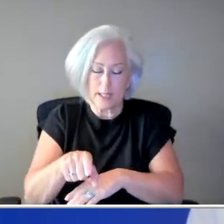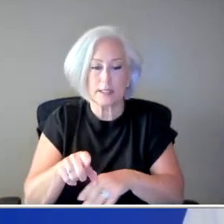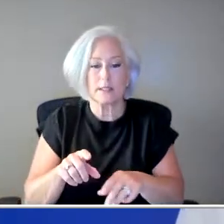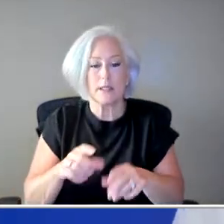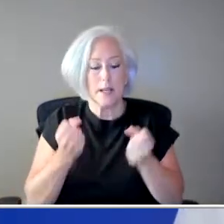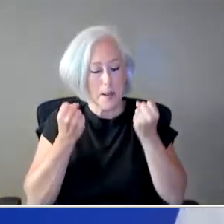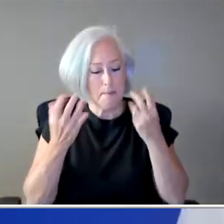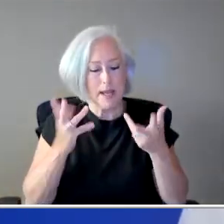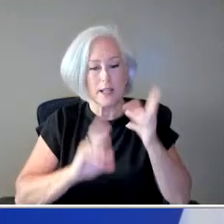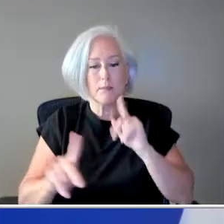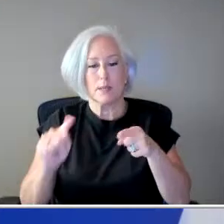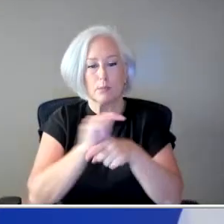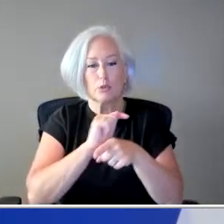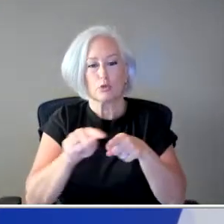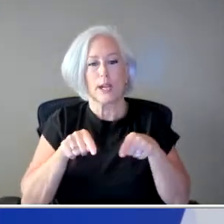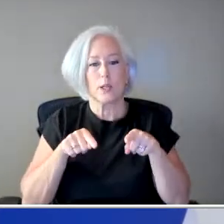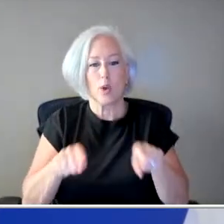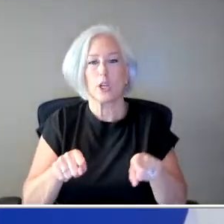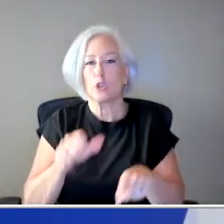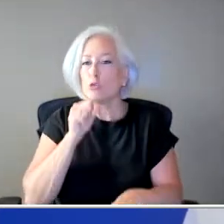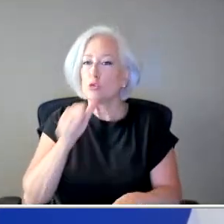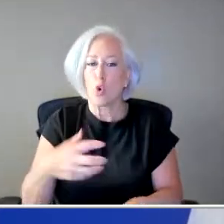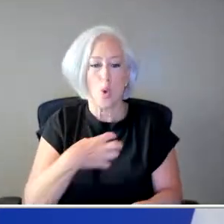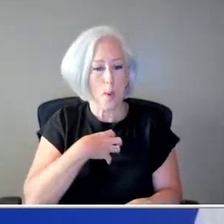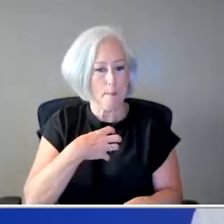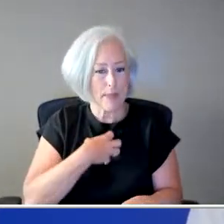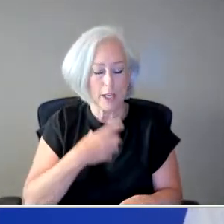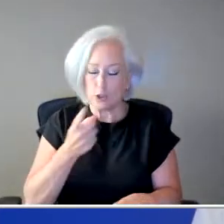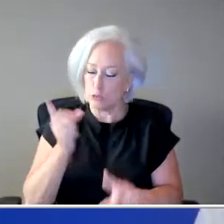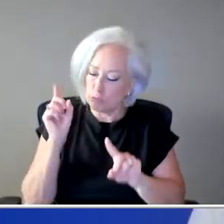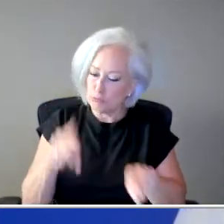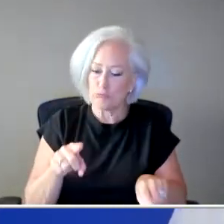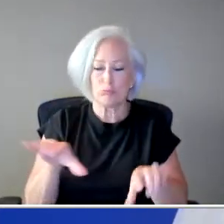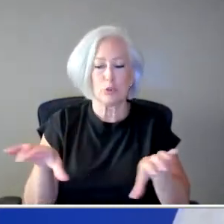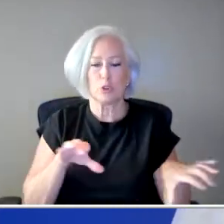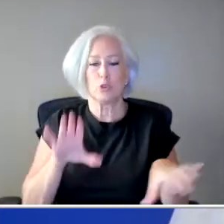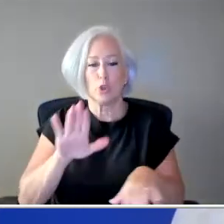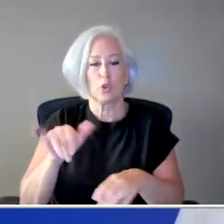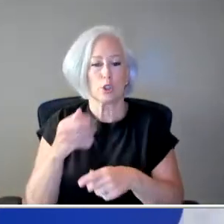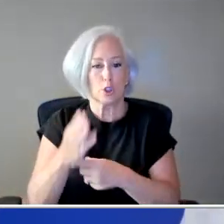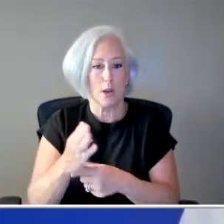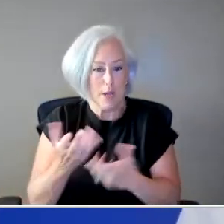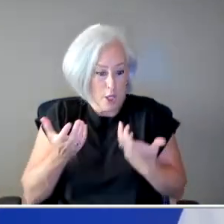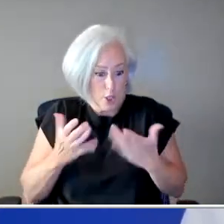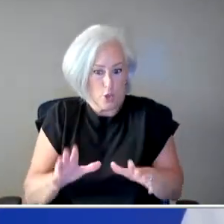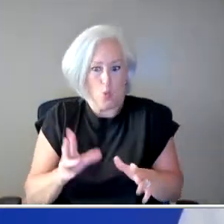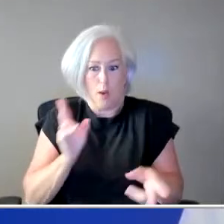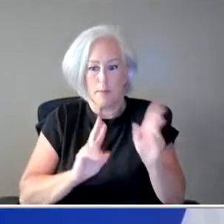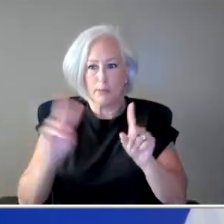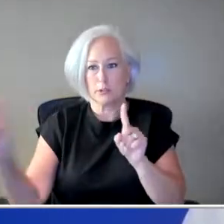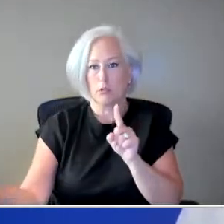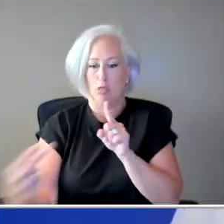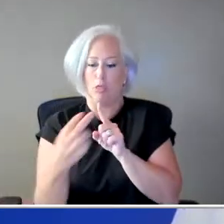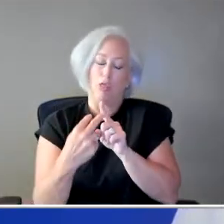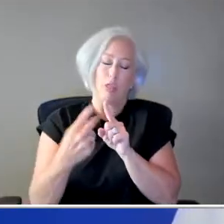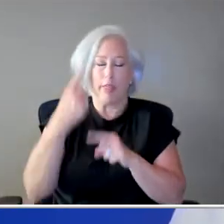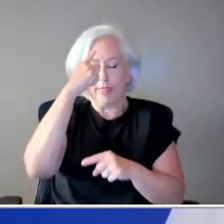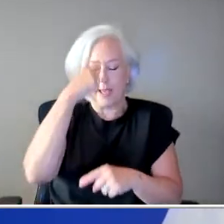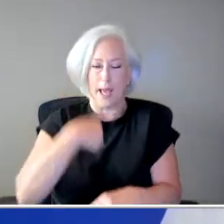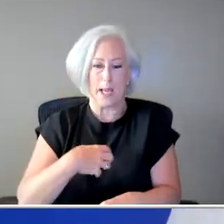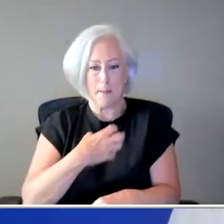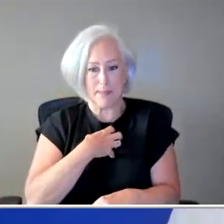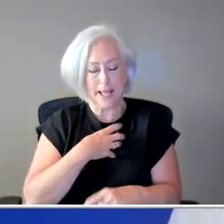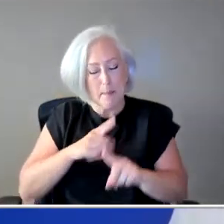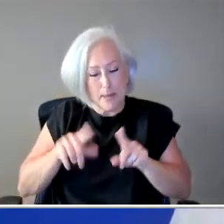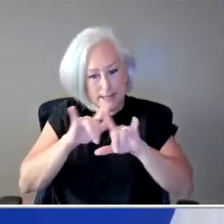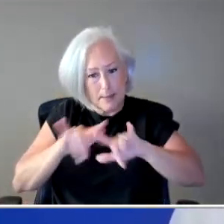of just, you don't complain, you just come in and do your job. You don't want to be seen as a complainer, but you want to be able to take care of yourself, though. And I think there is a more